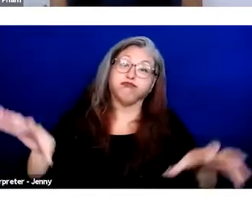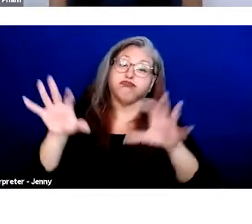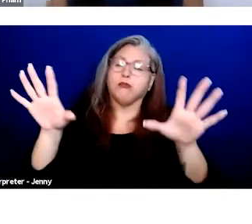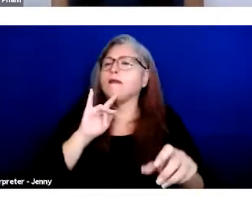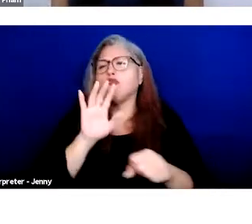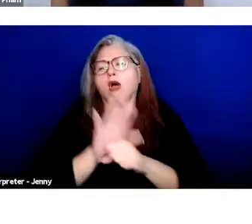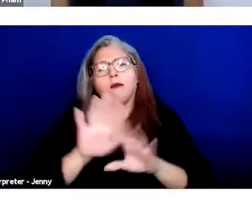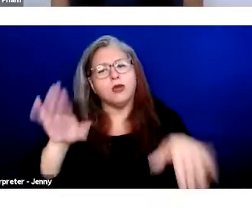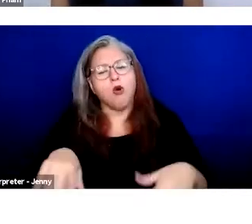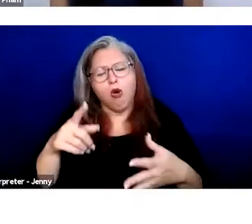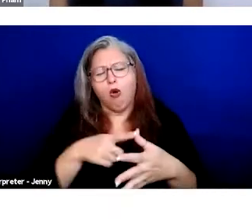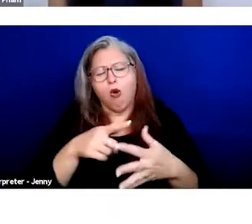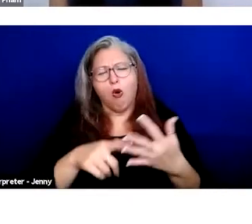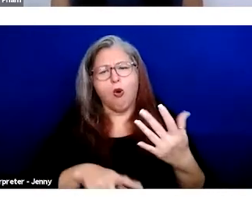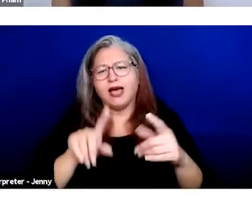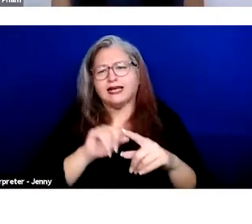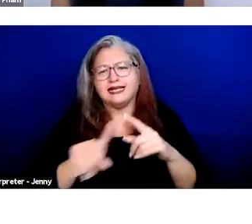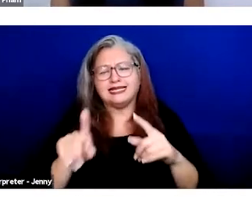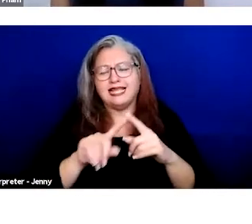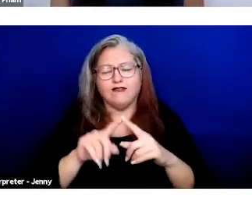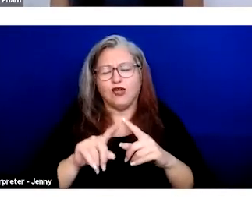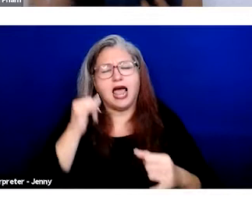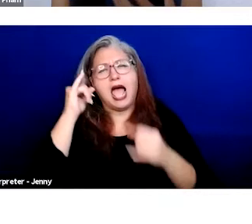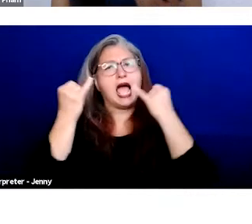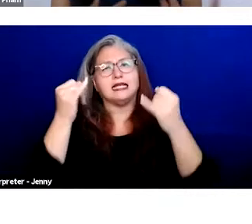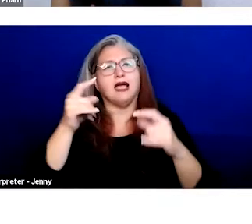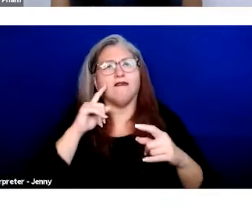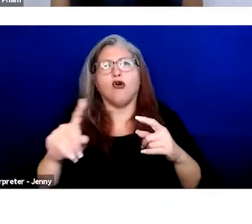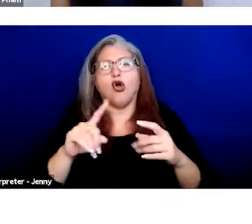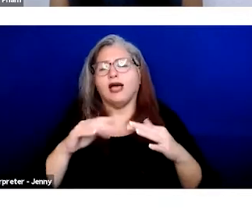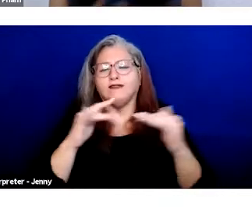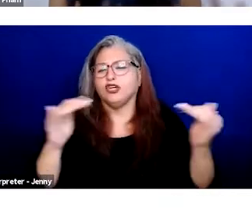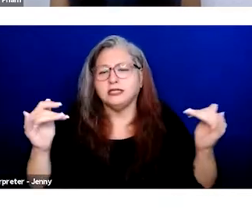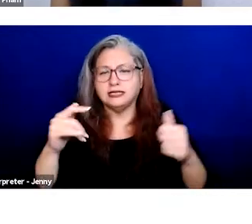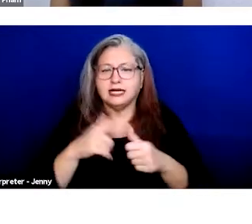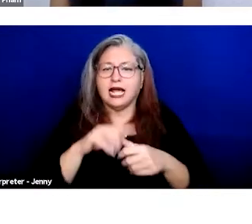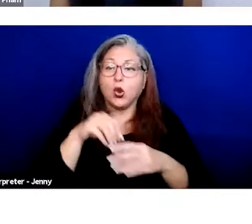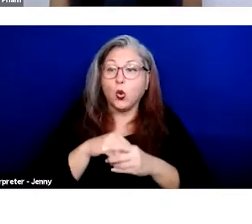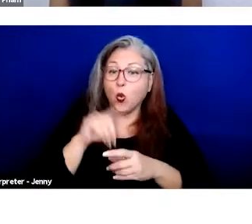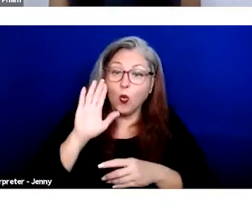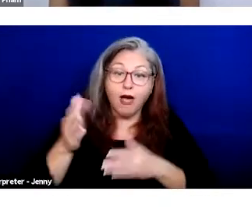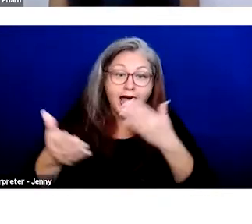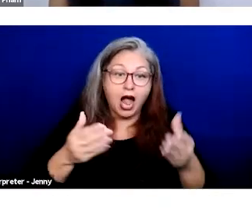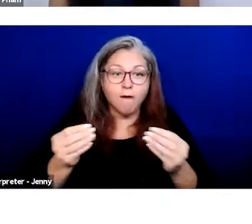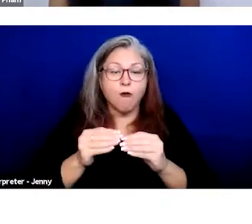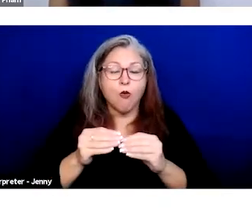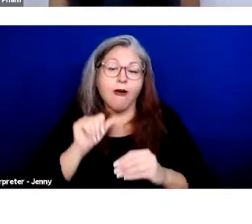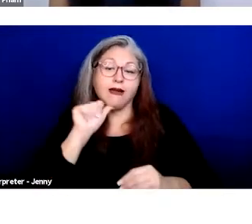any one of a number of diversity initiatives, right? And these include hiring more non-white